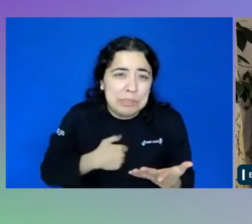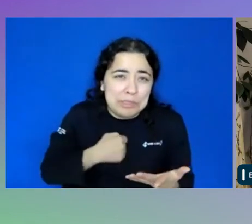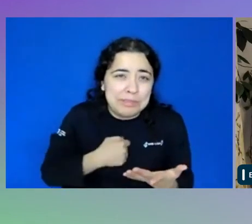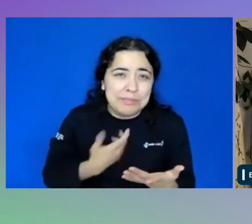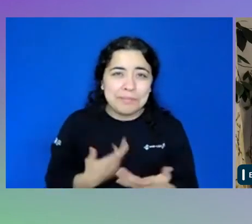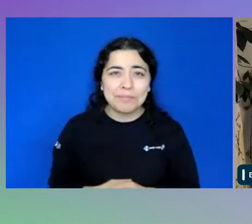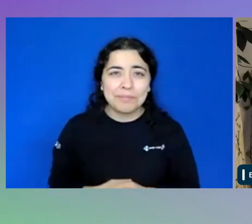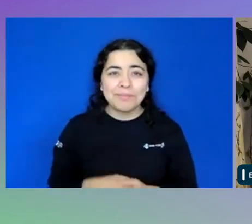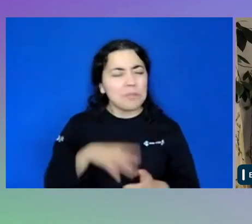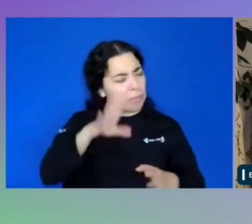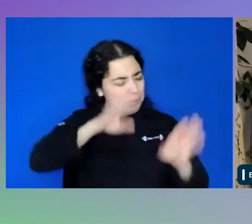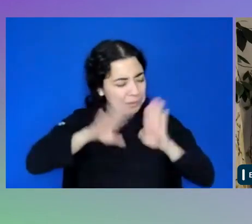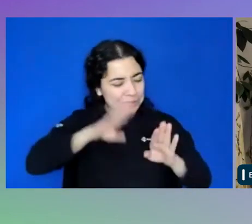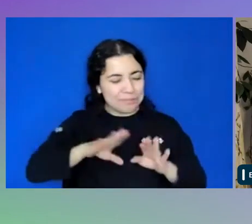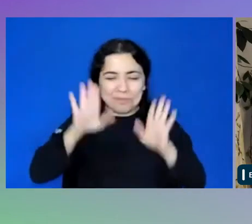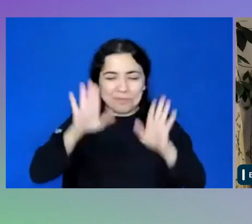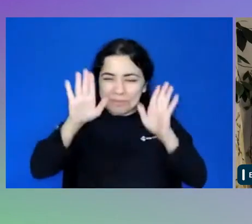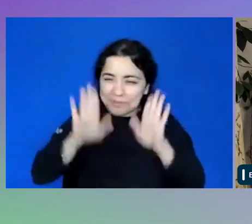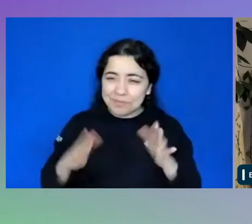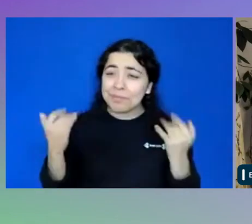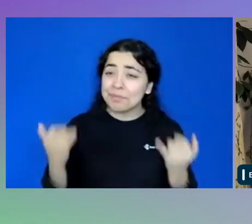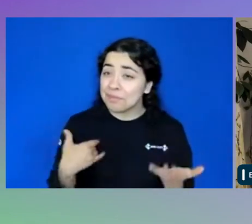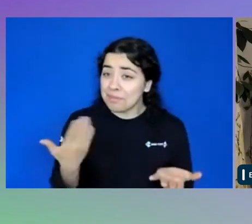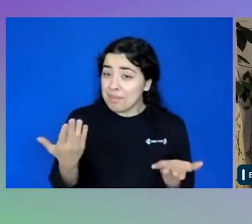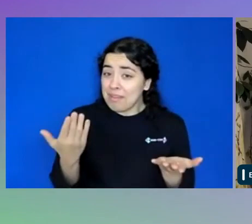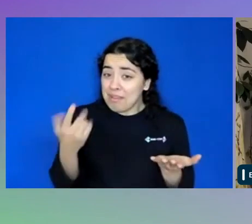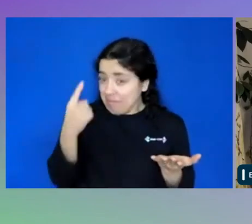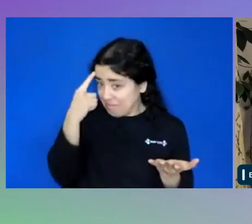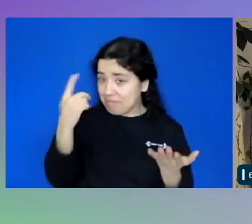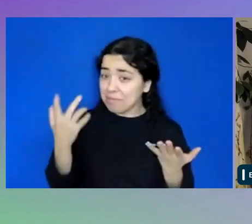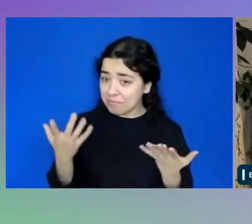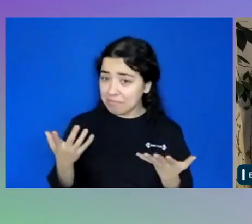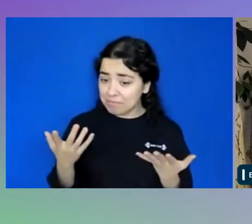worries. Okay, awesome. Well, with that, I do think that we are at time.